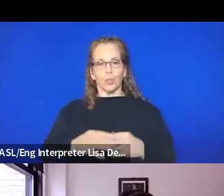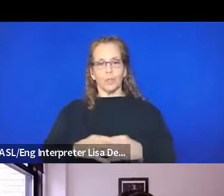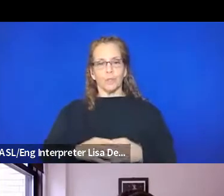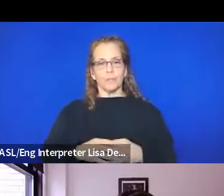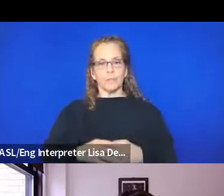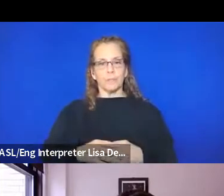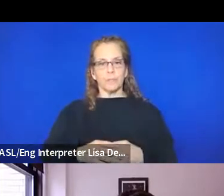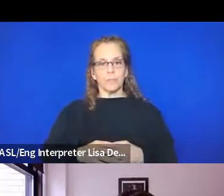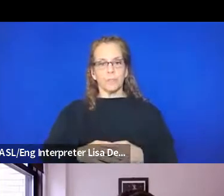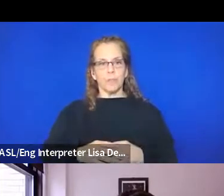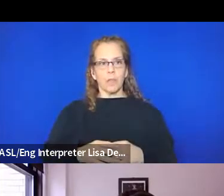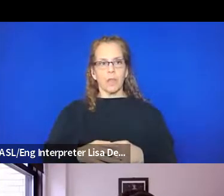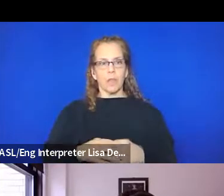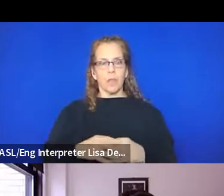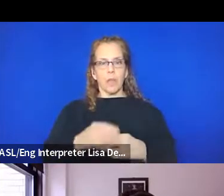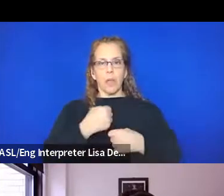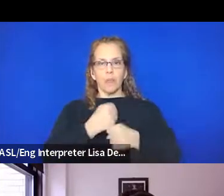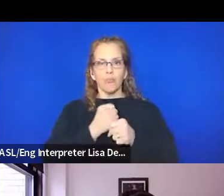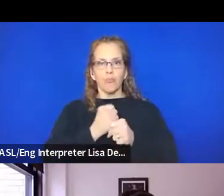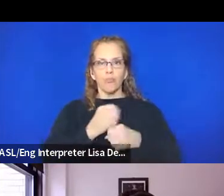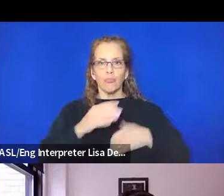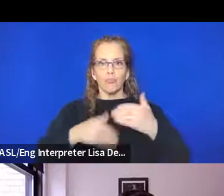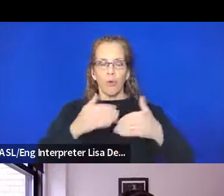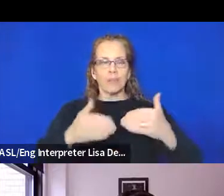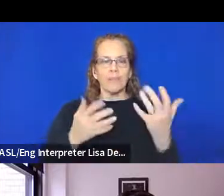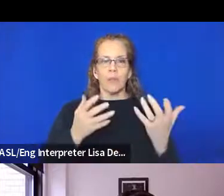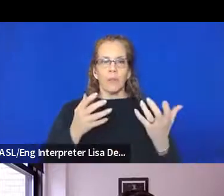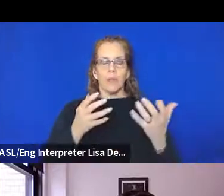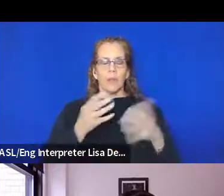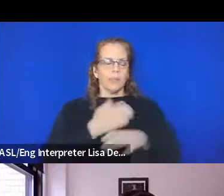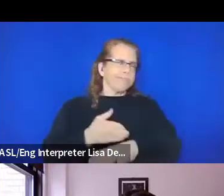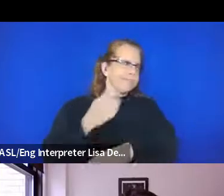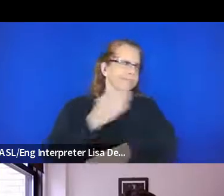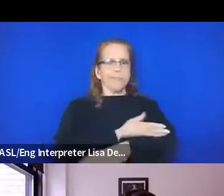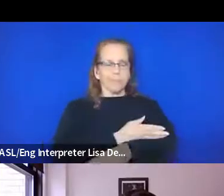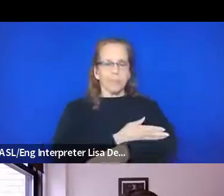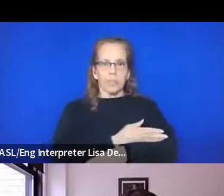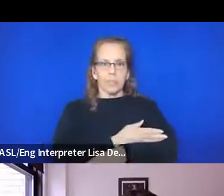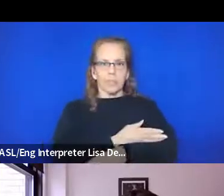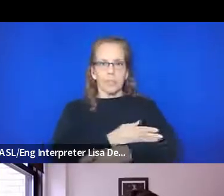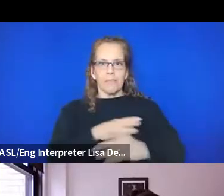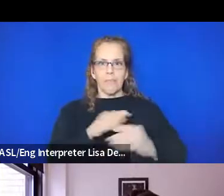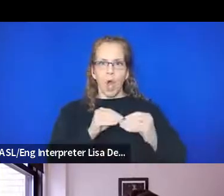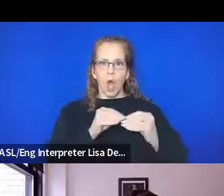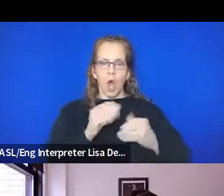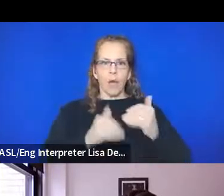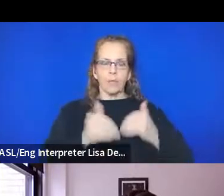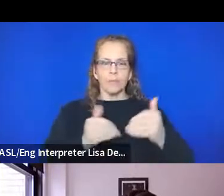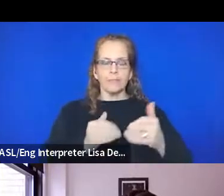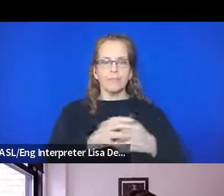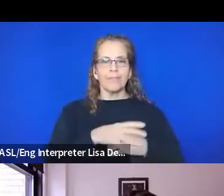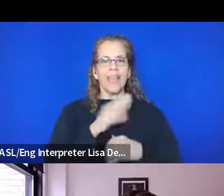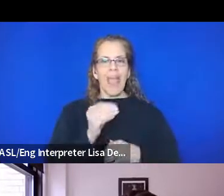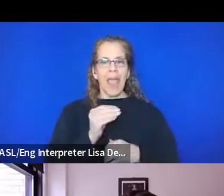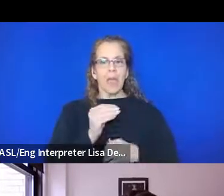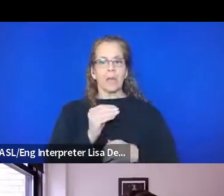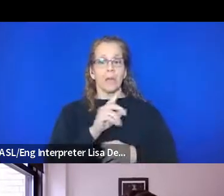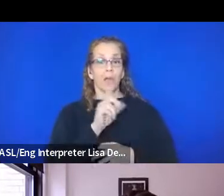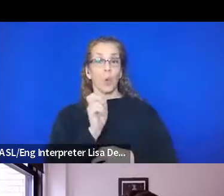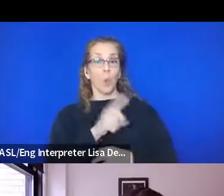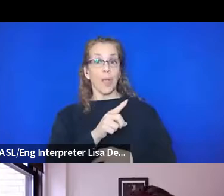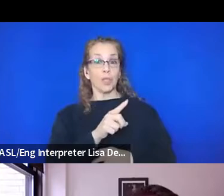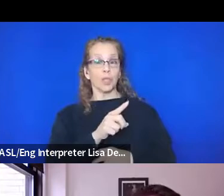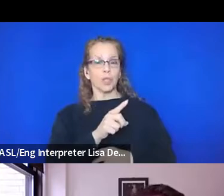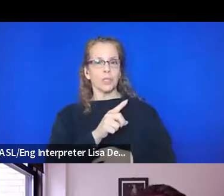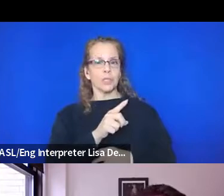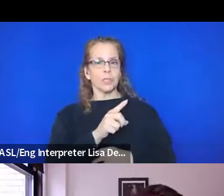the productivity increases when people understand those things better, and the quality of questions that are asked